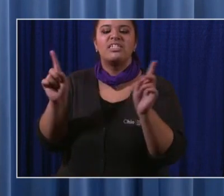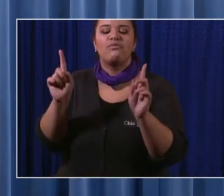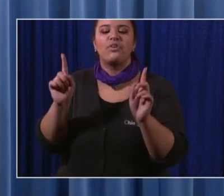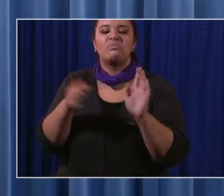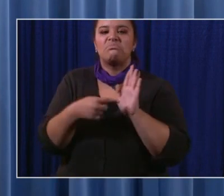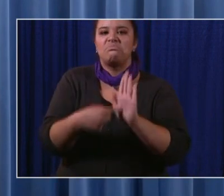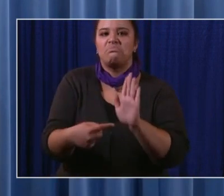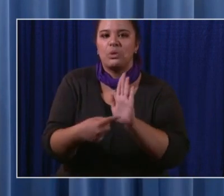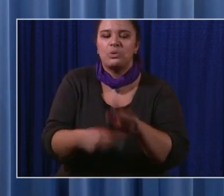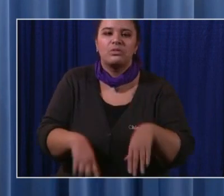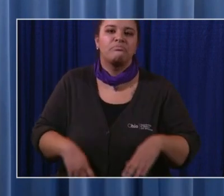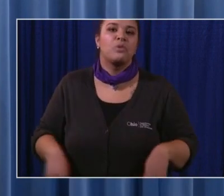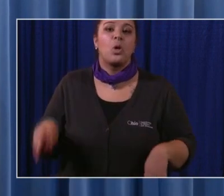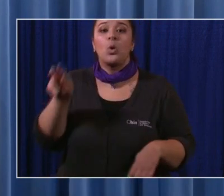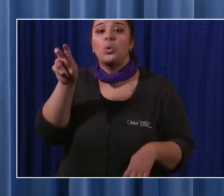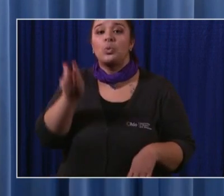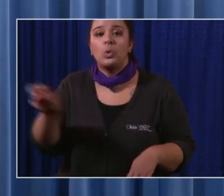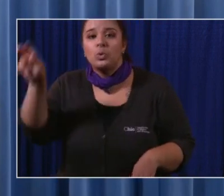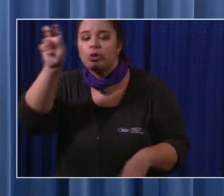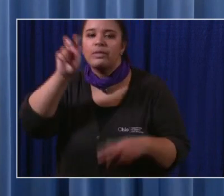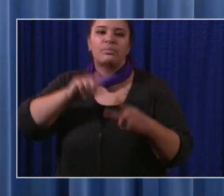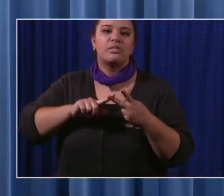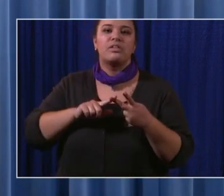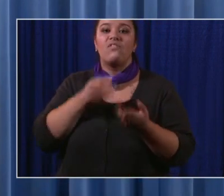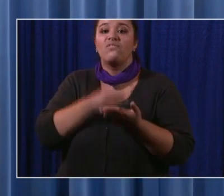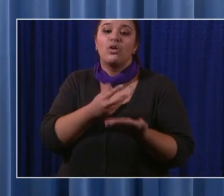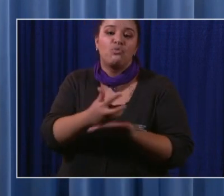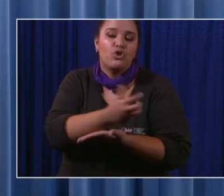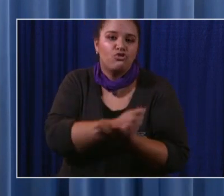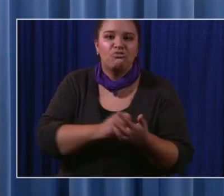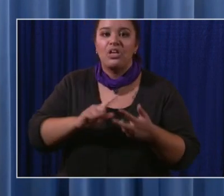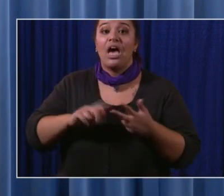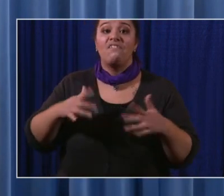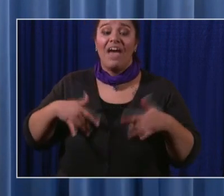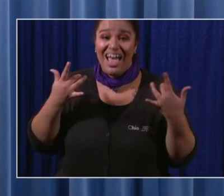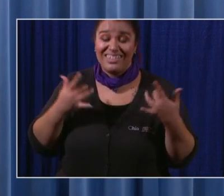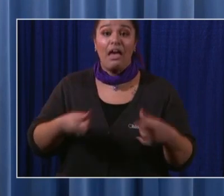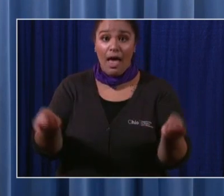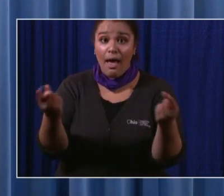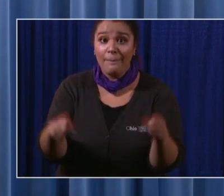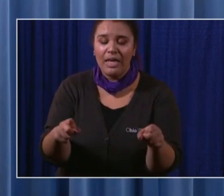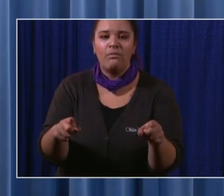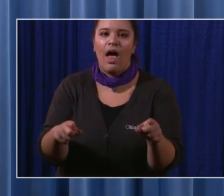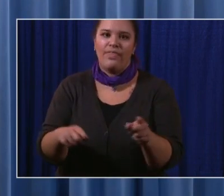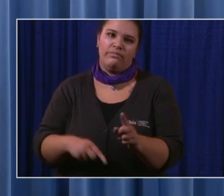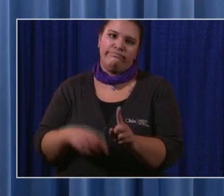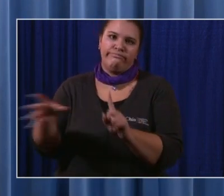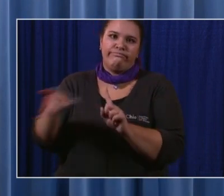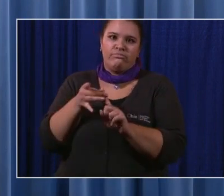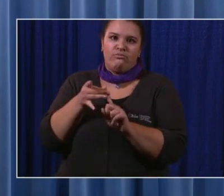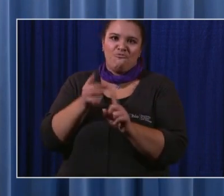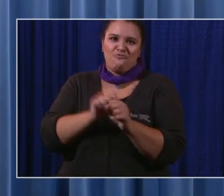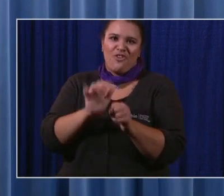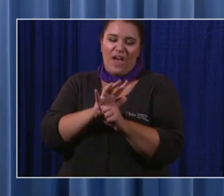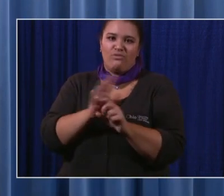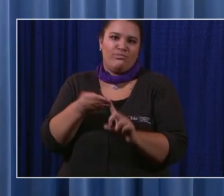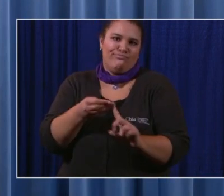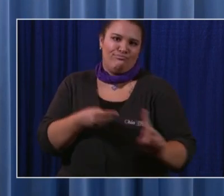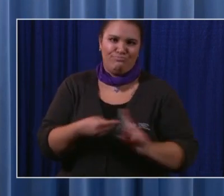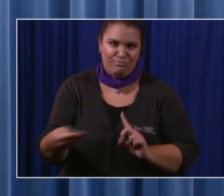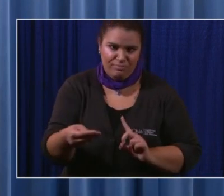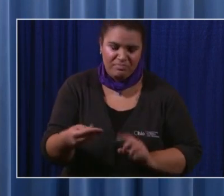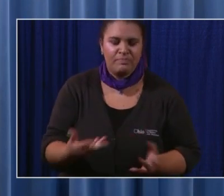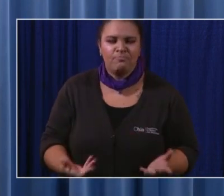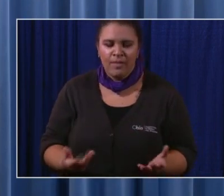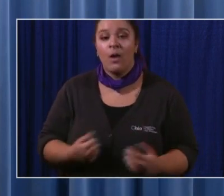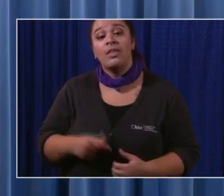There are people who plan these events and they say, well, I'm taking my own risk. I know the risk and I'm going to take that risk because that's what I want